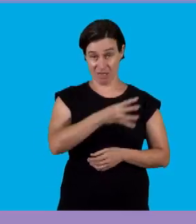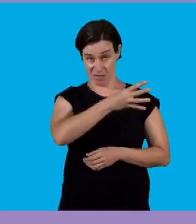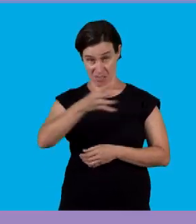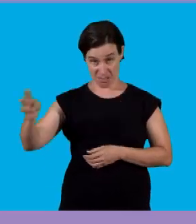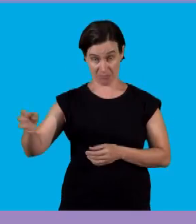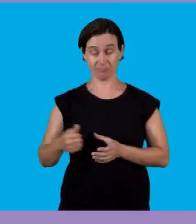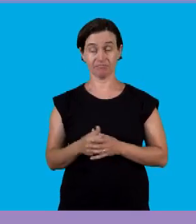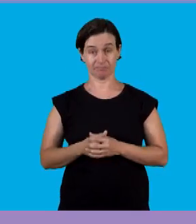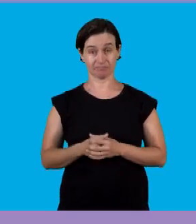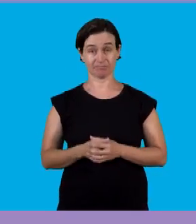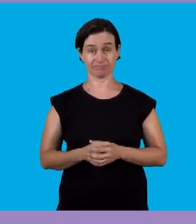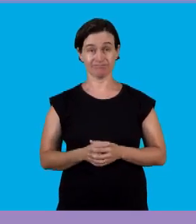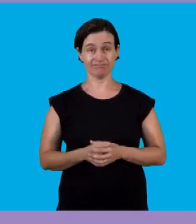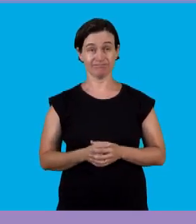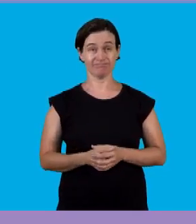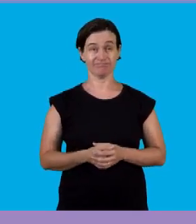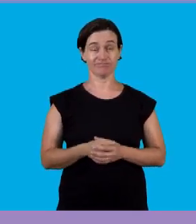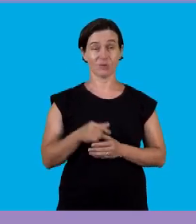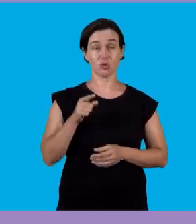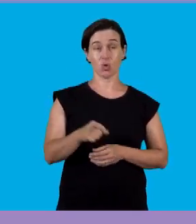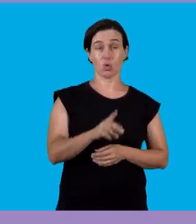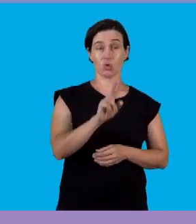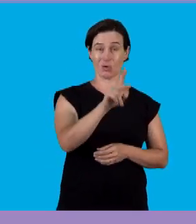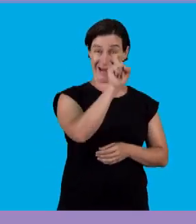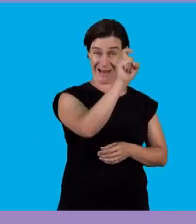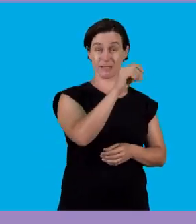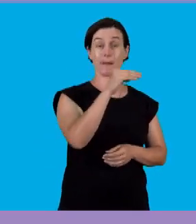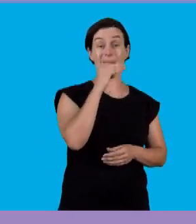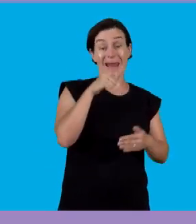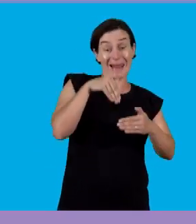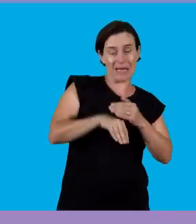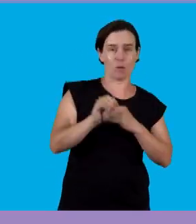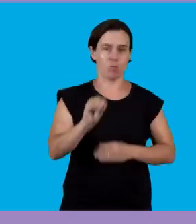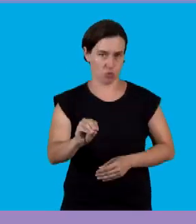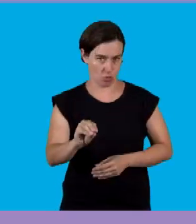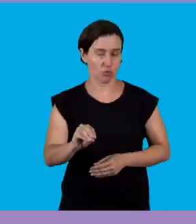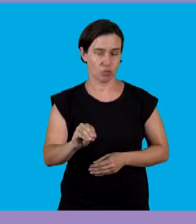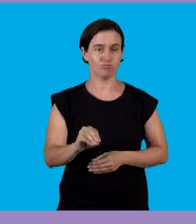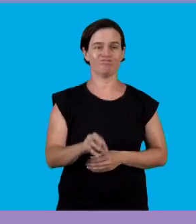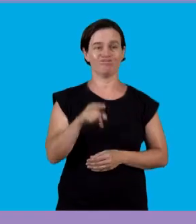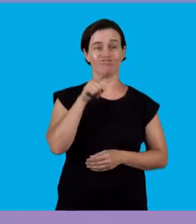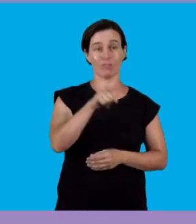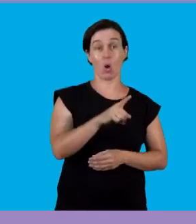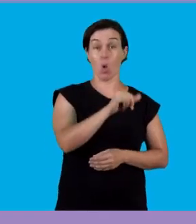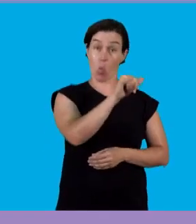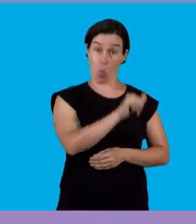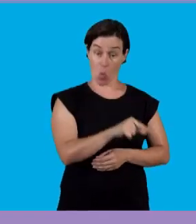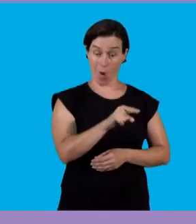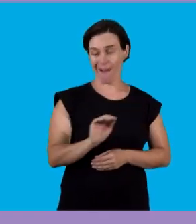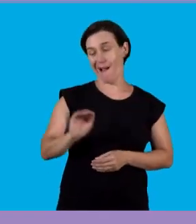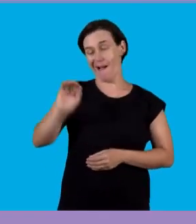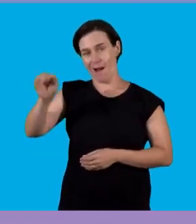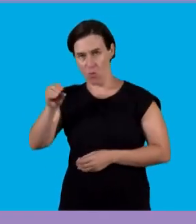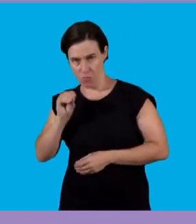a table, and that table is showing us input values, of which we can see is represented by x, and output values, which